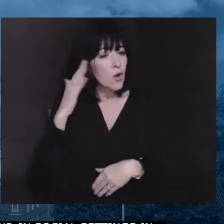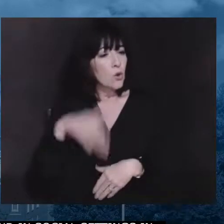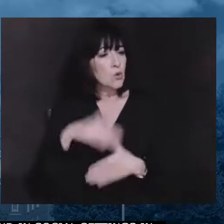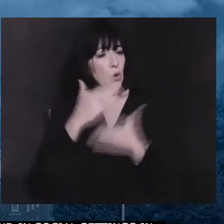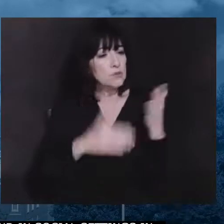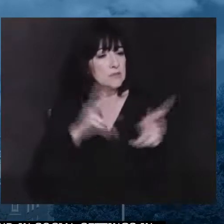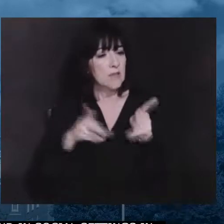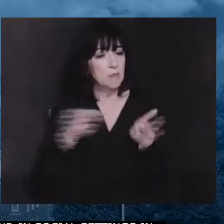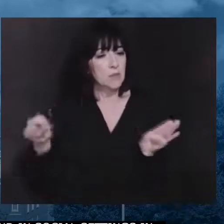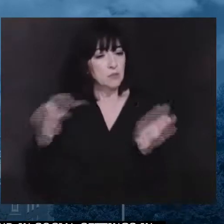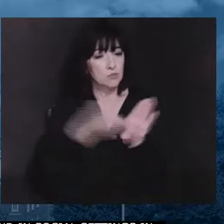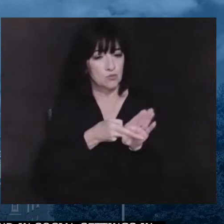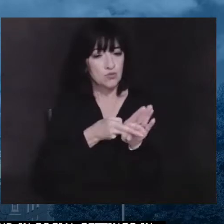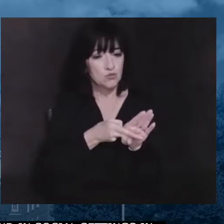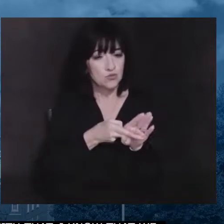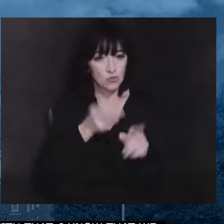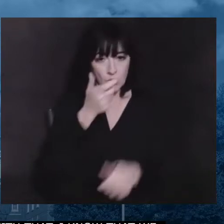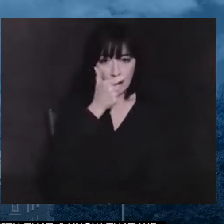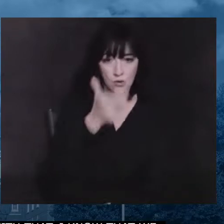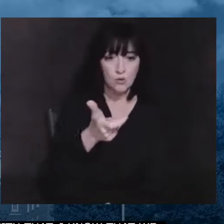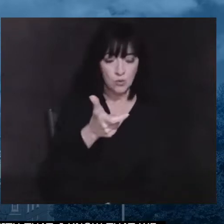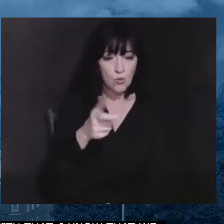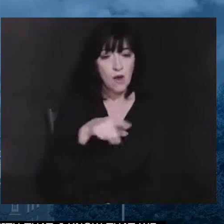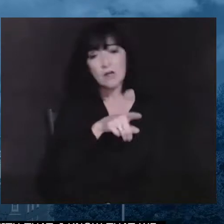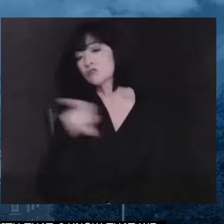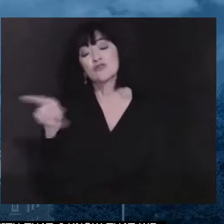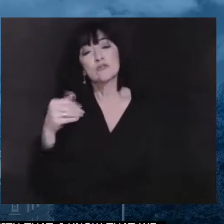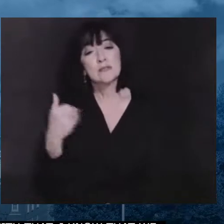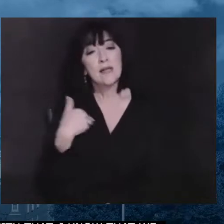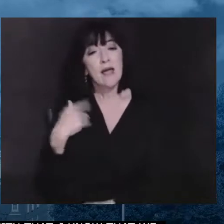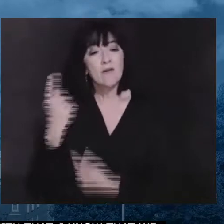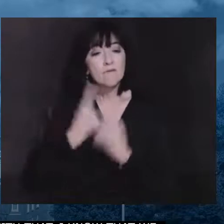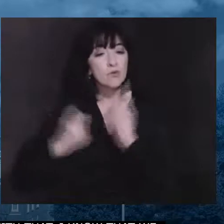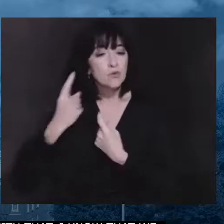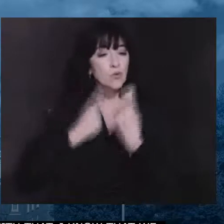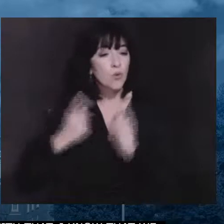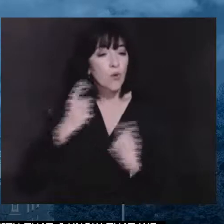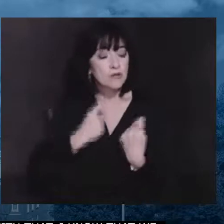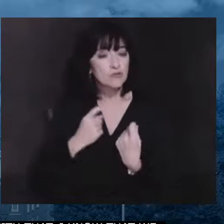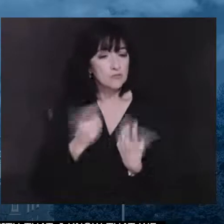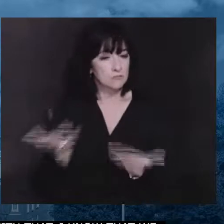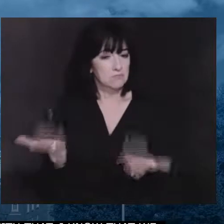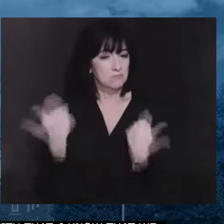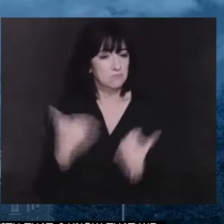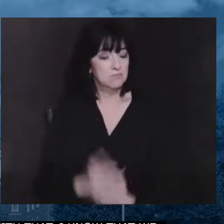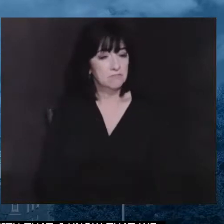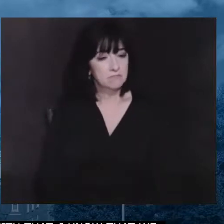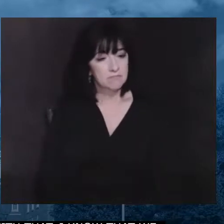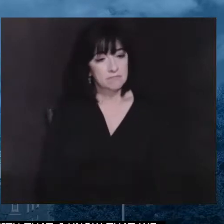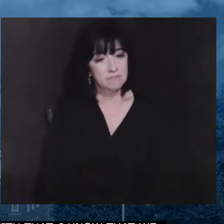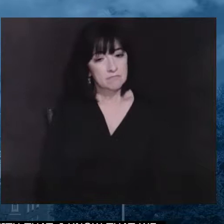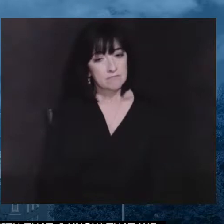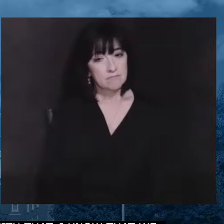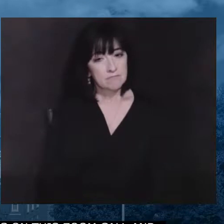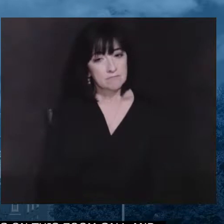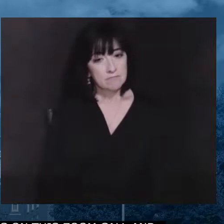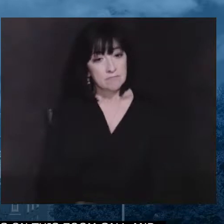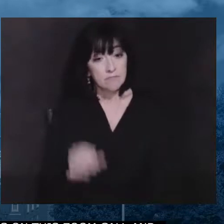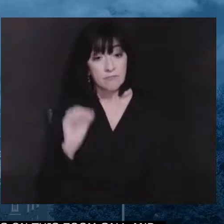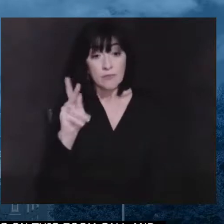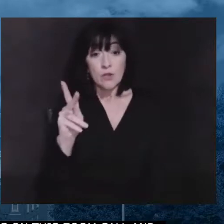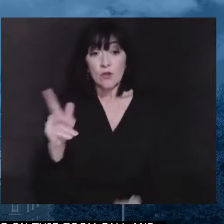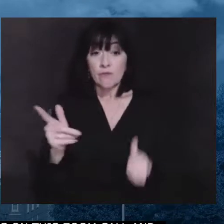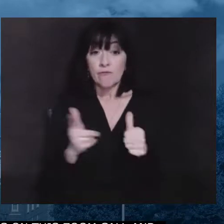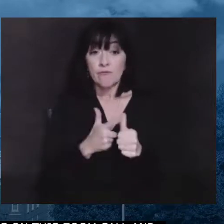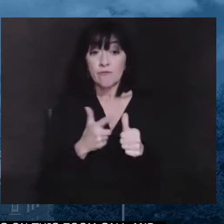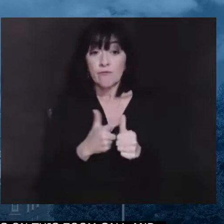us on this Zoom call, and we would entertain any questions that you have. All right, first we will go